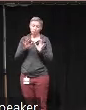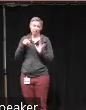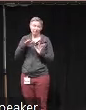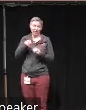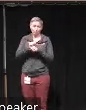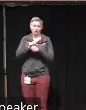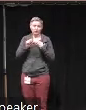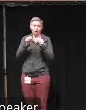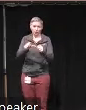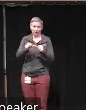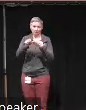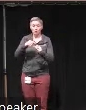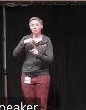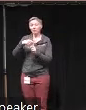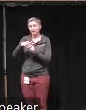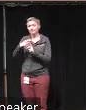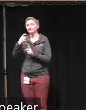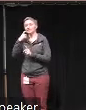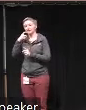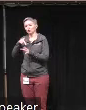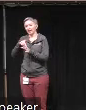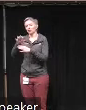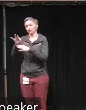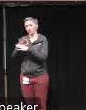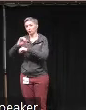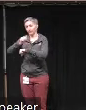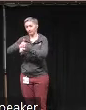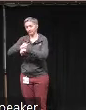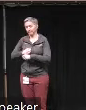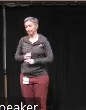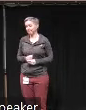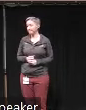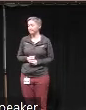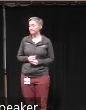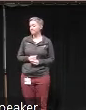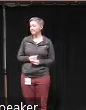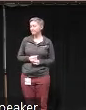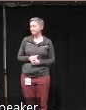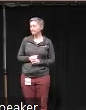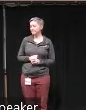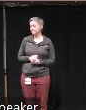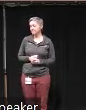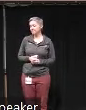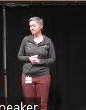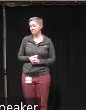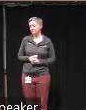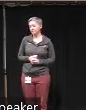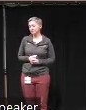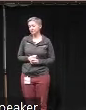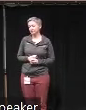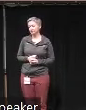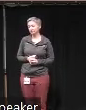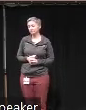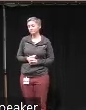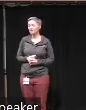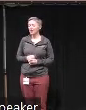ongoing, as well as Addiction Psychiatry Fellowship. And, you know, we will be pushing to develop